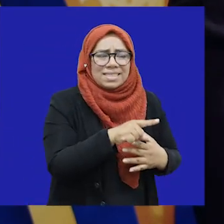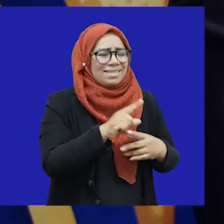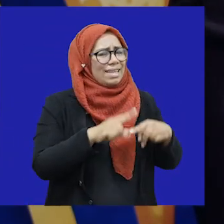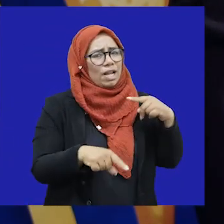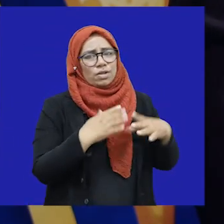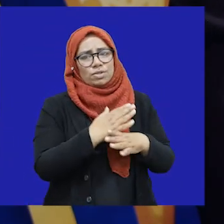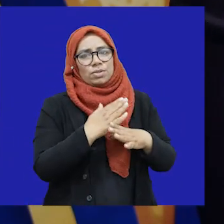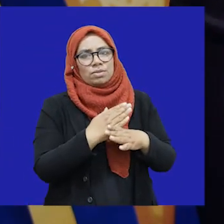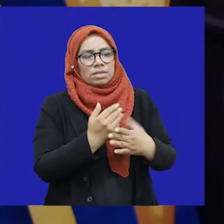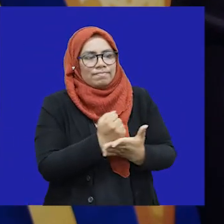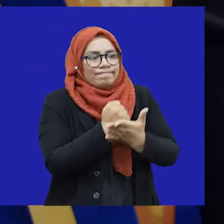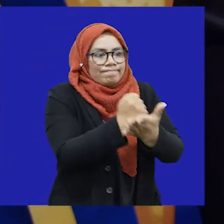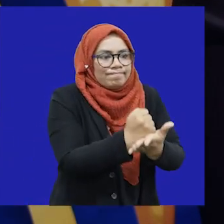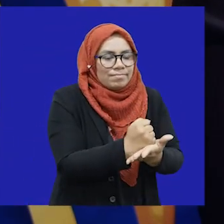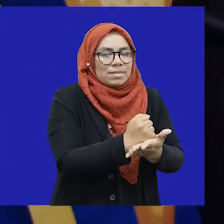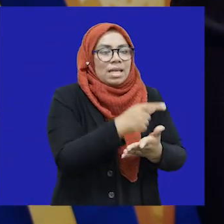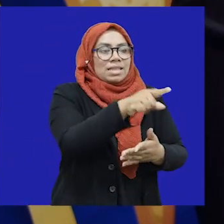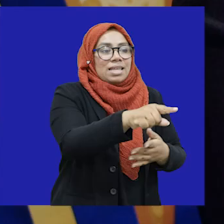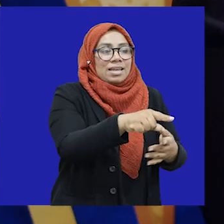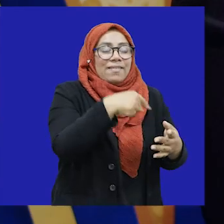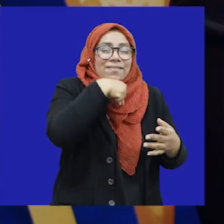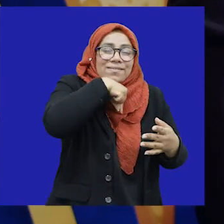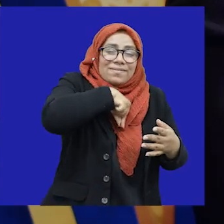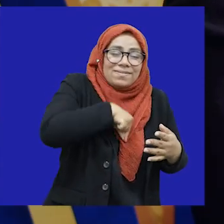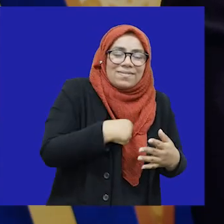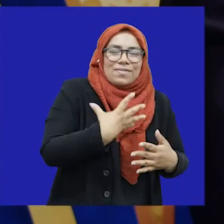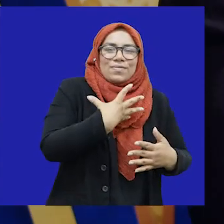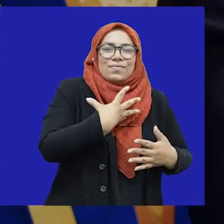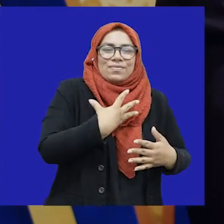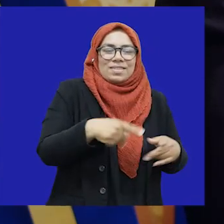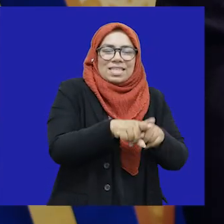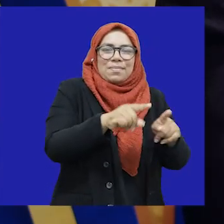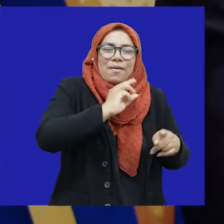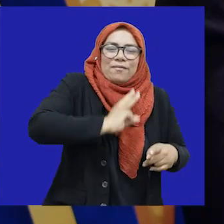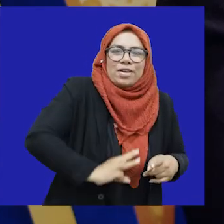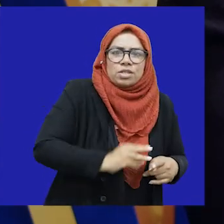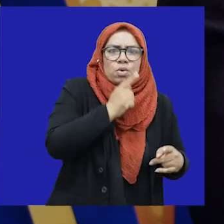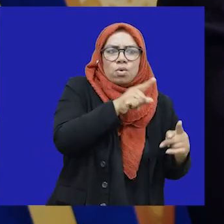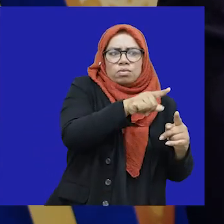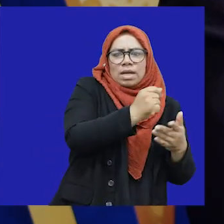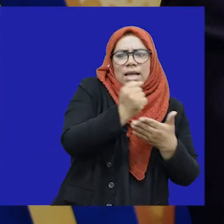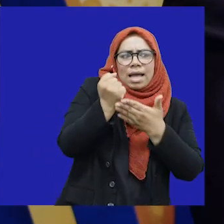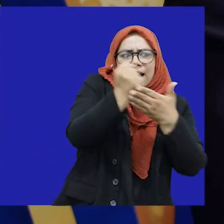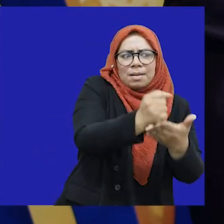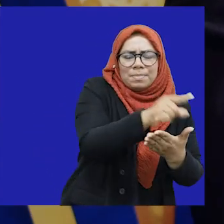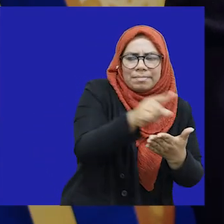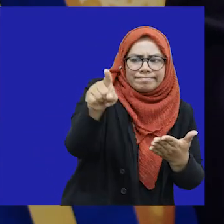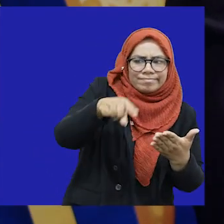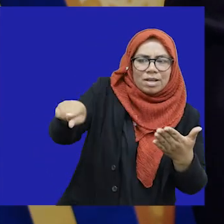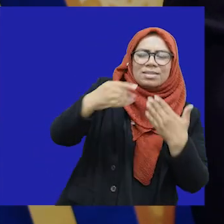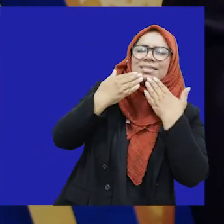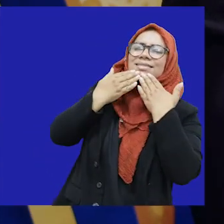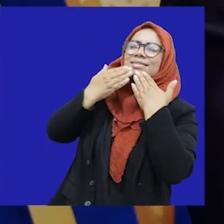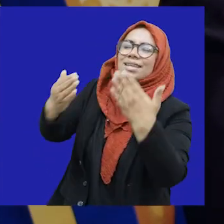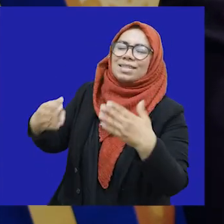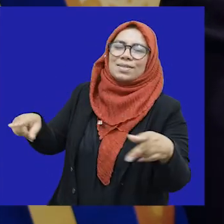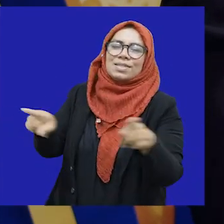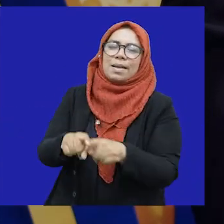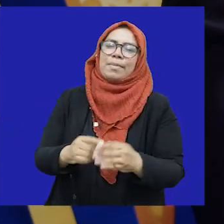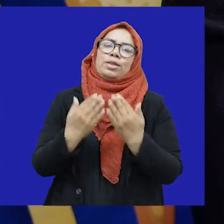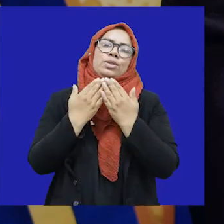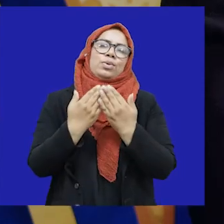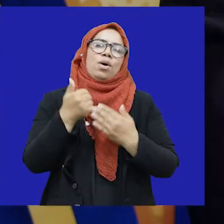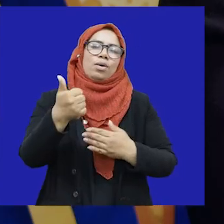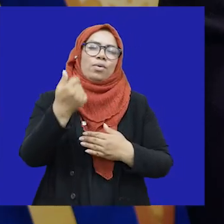nation, supporting oppressed Muslims, or assisting poor travelers, or maybe covering